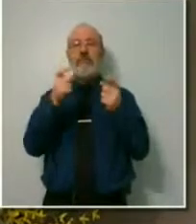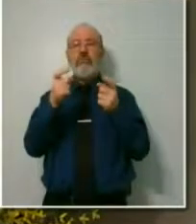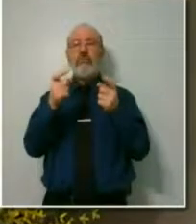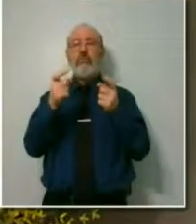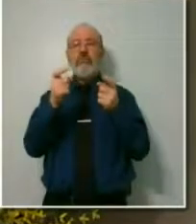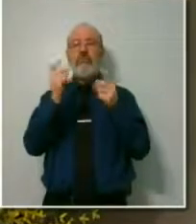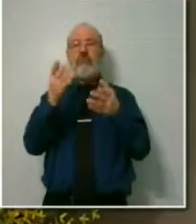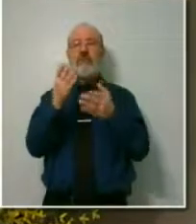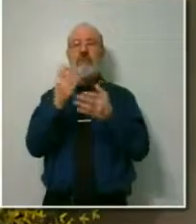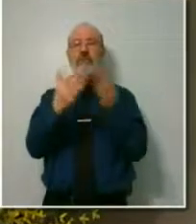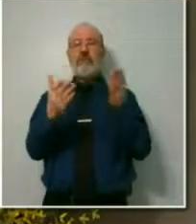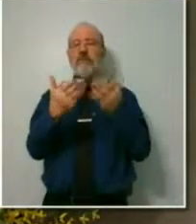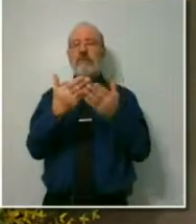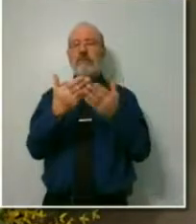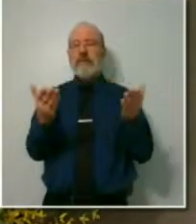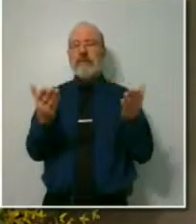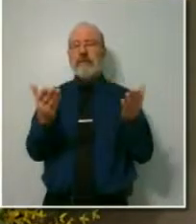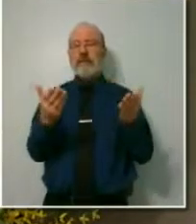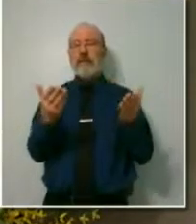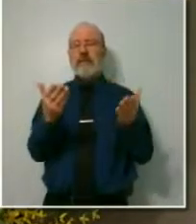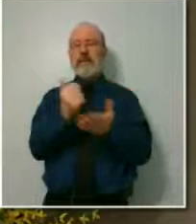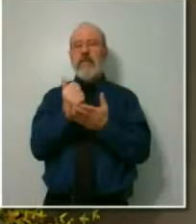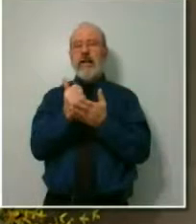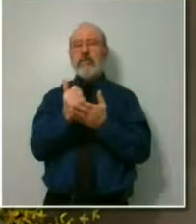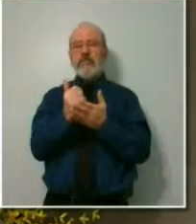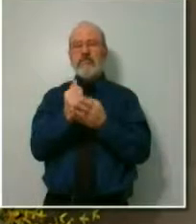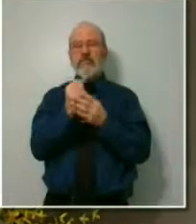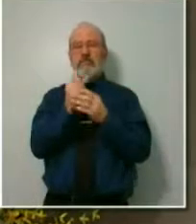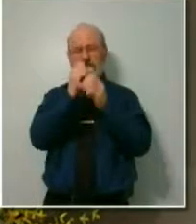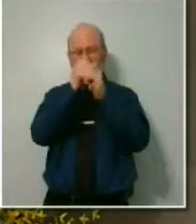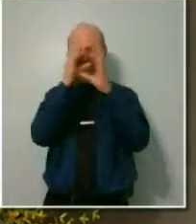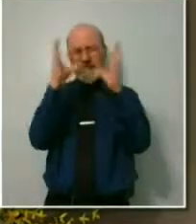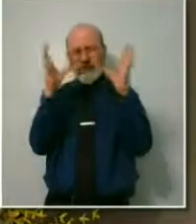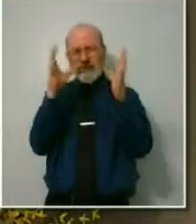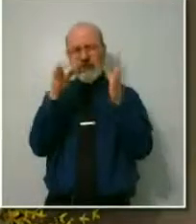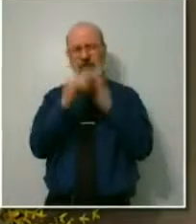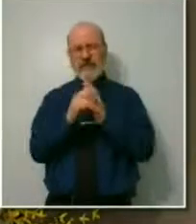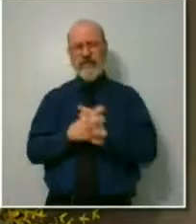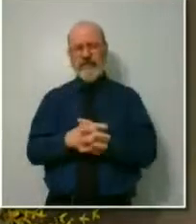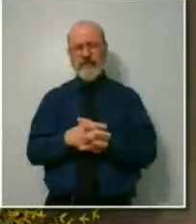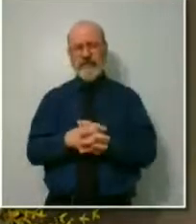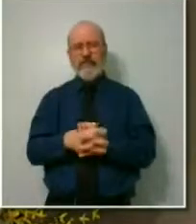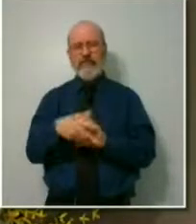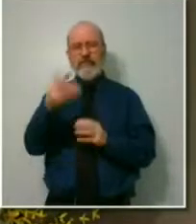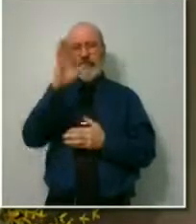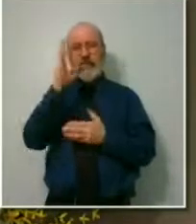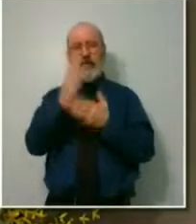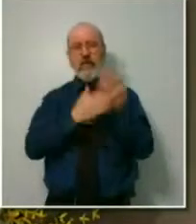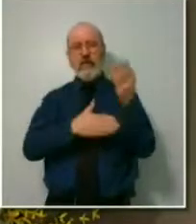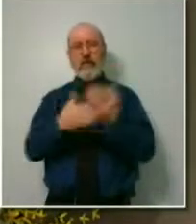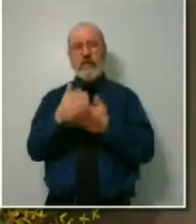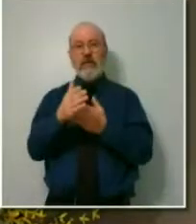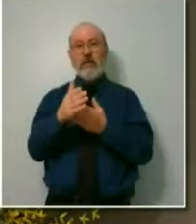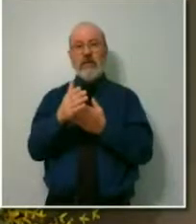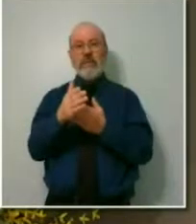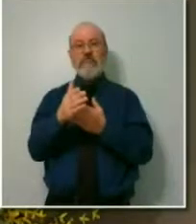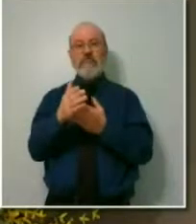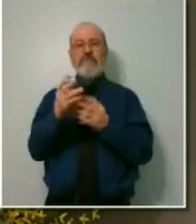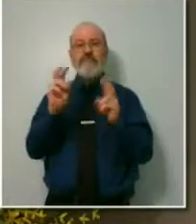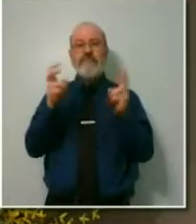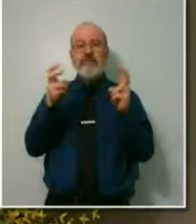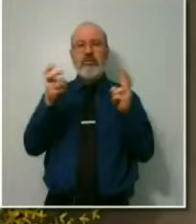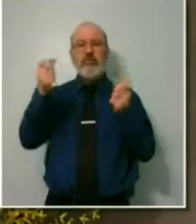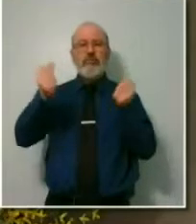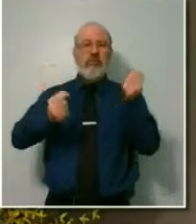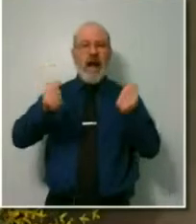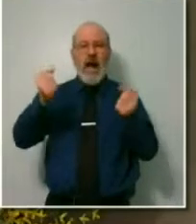statements that may help you visualize that. God's hand is on the steering wheel. So when you